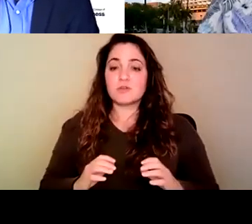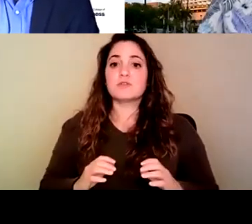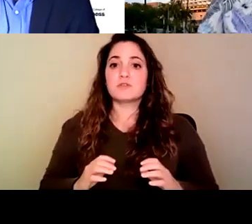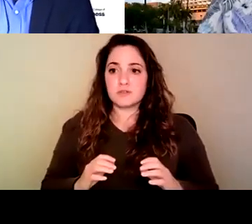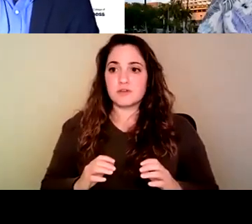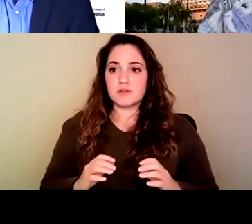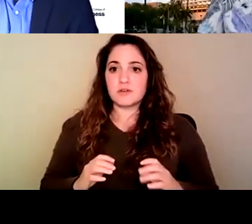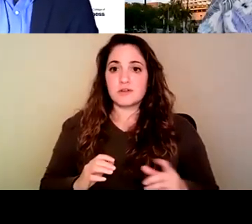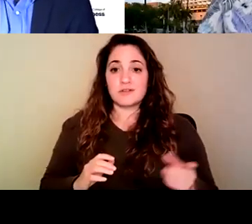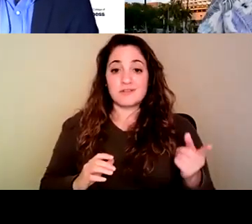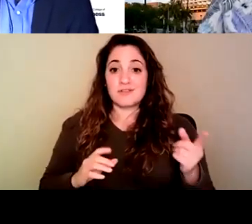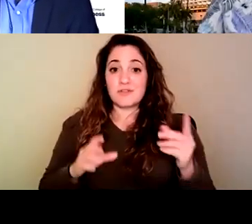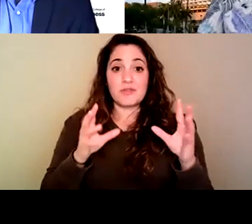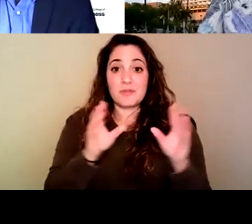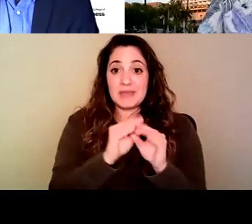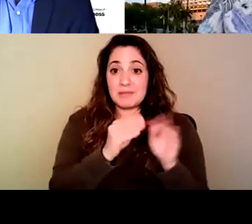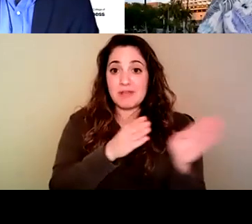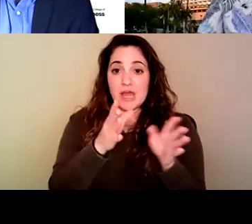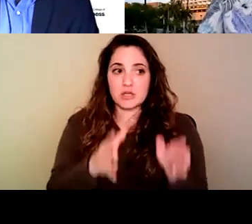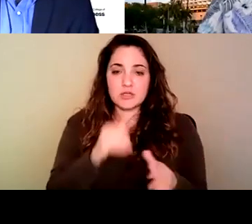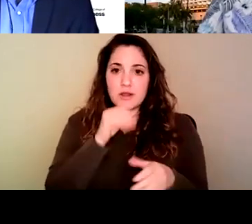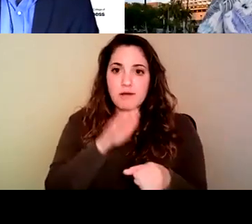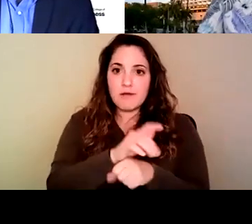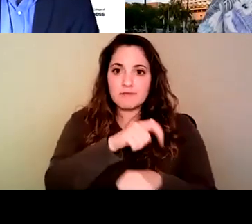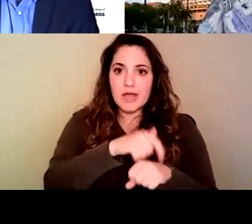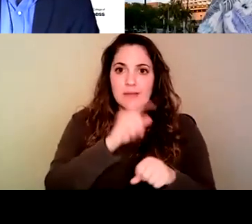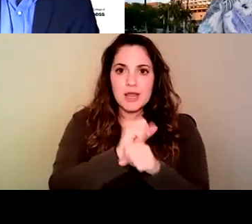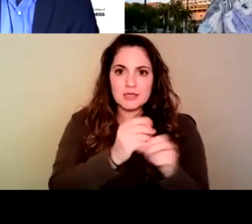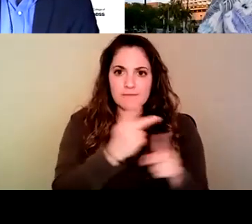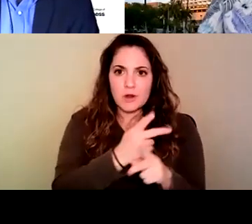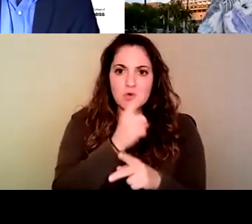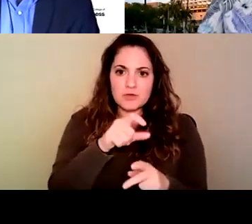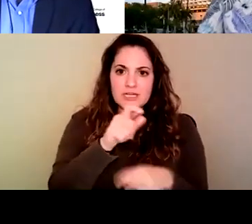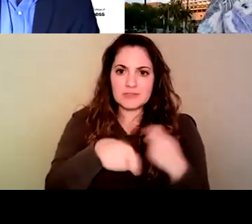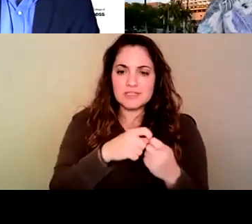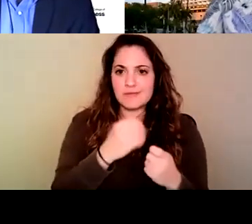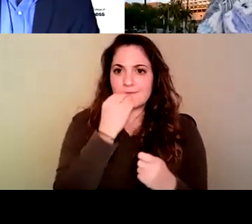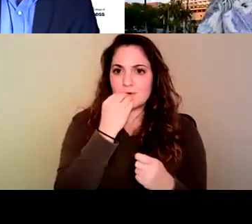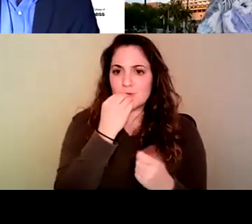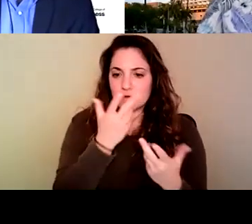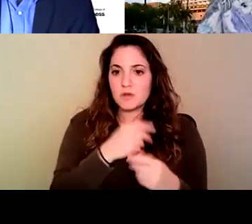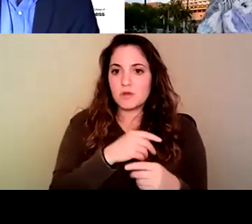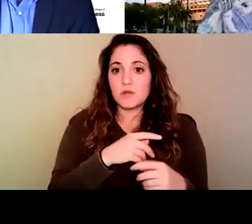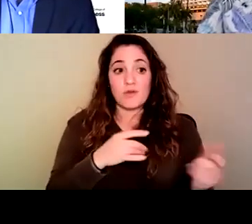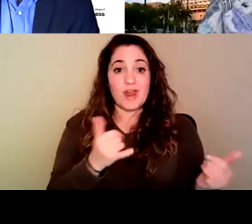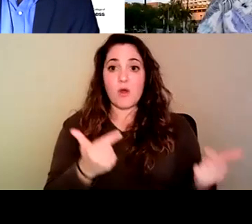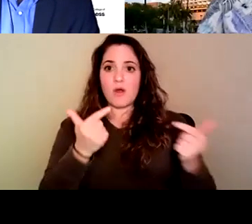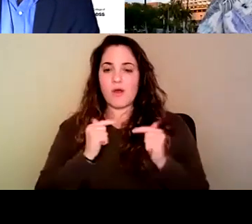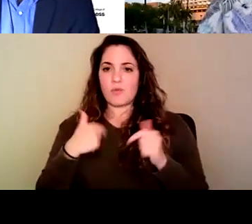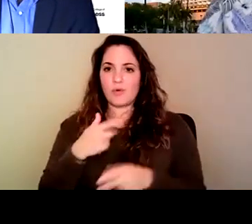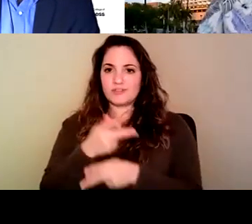of the meeting planners who don't have time for it or may not find it important. And then if you go back to my last point, if you go back to the digital